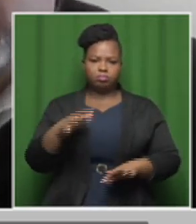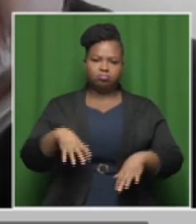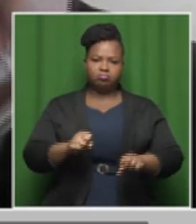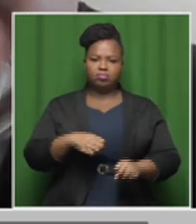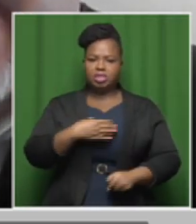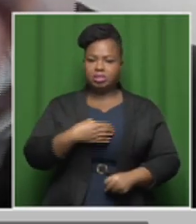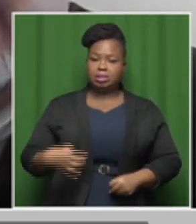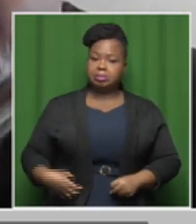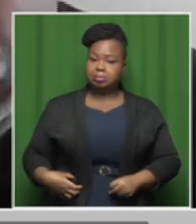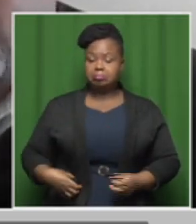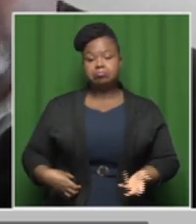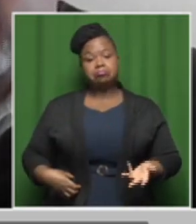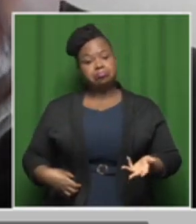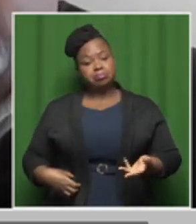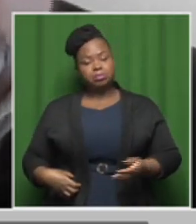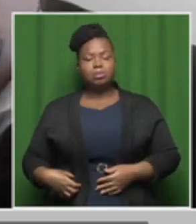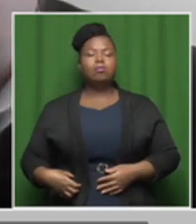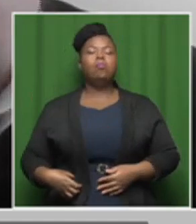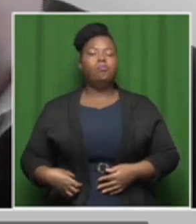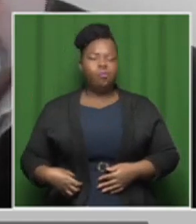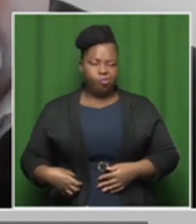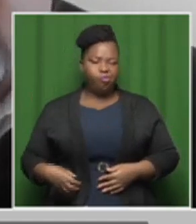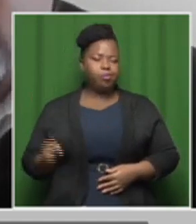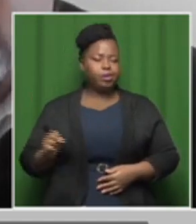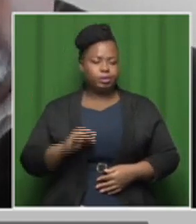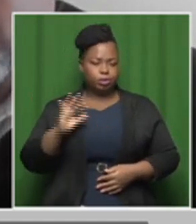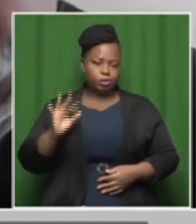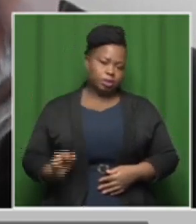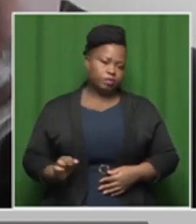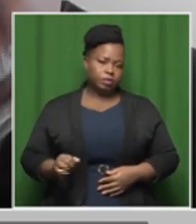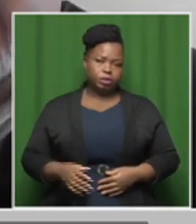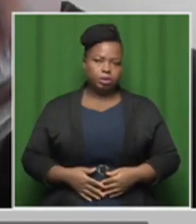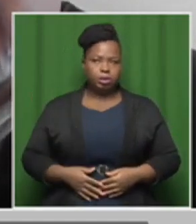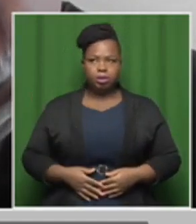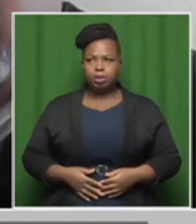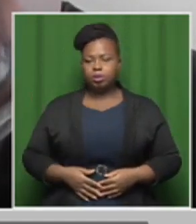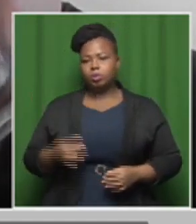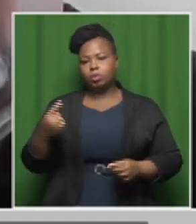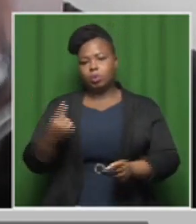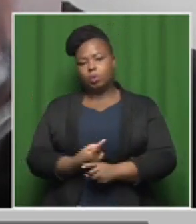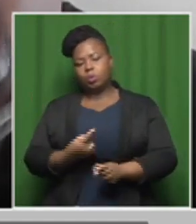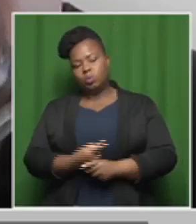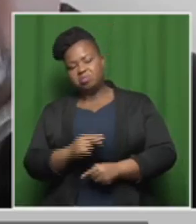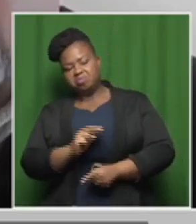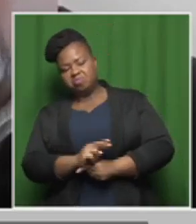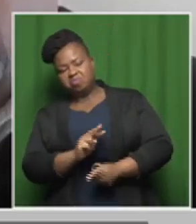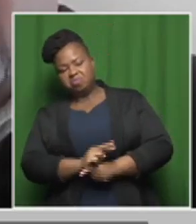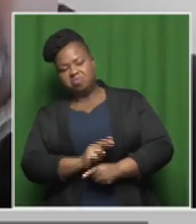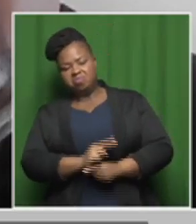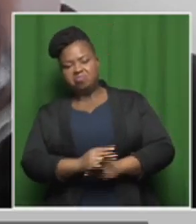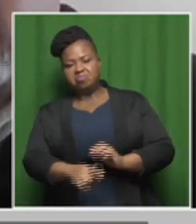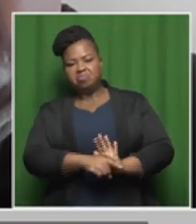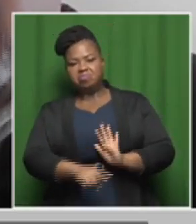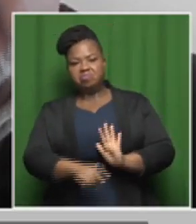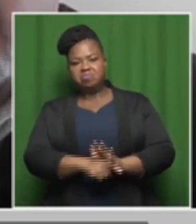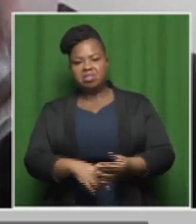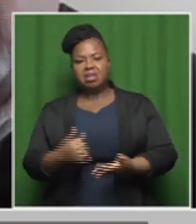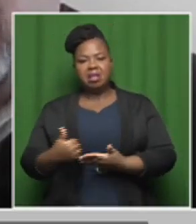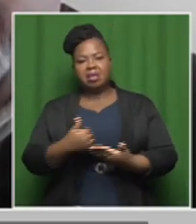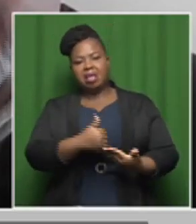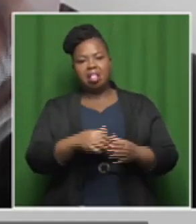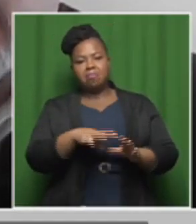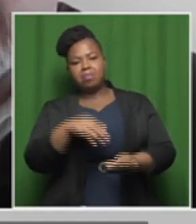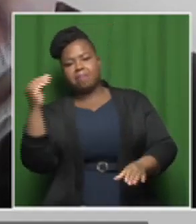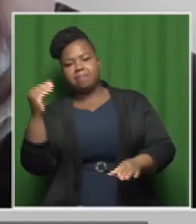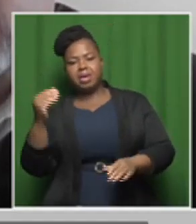office. And indeed, you know, South Africa has been in his sights, and there's been the withdrawal of aid, and